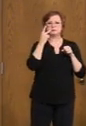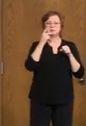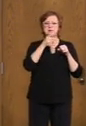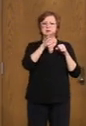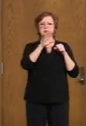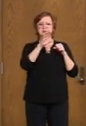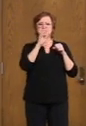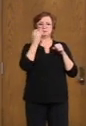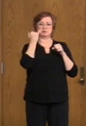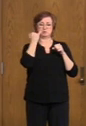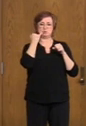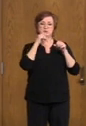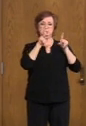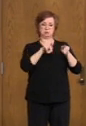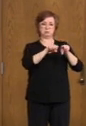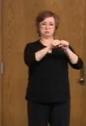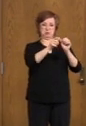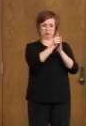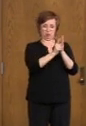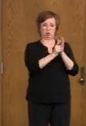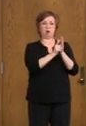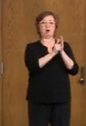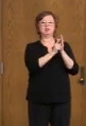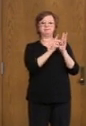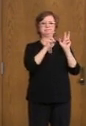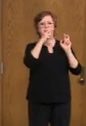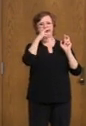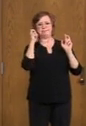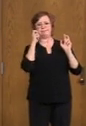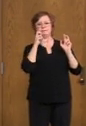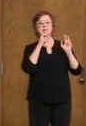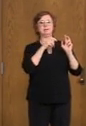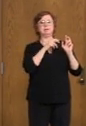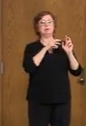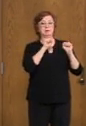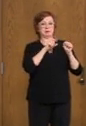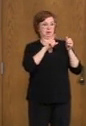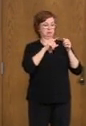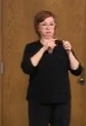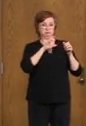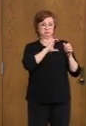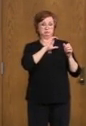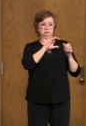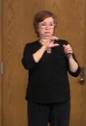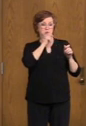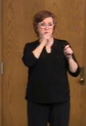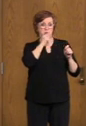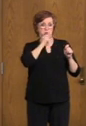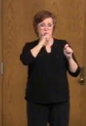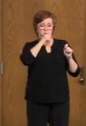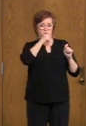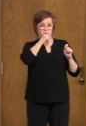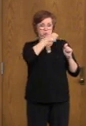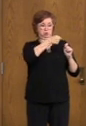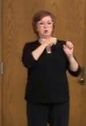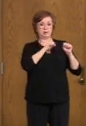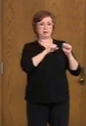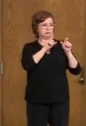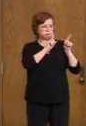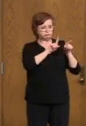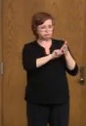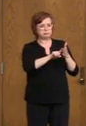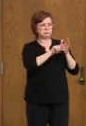not being able to find out the names of the businesses that are not abiding by public health orders and are getting those fines? I think many of them